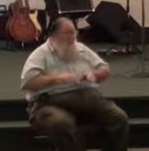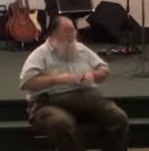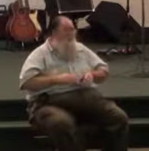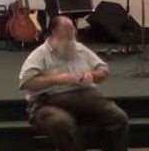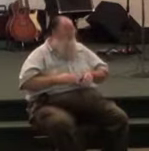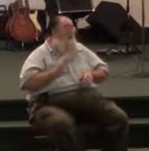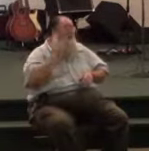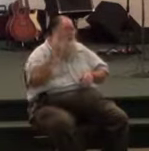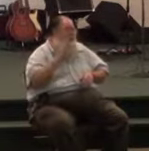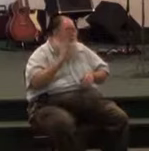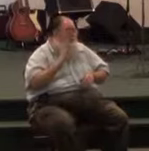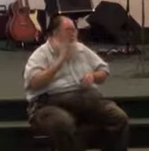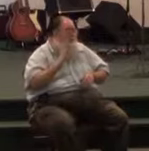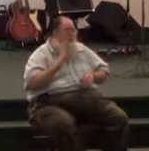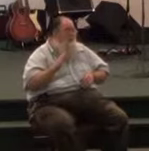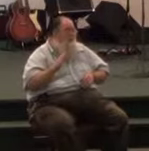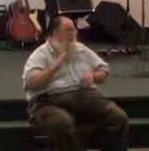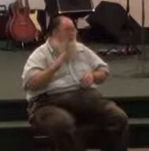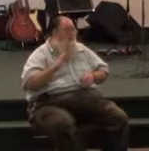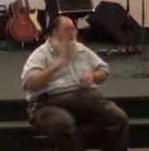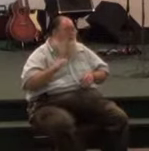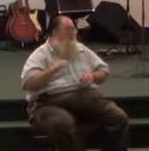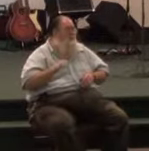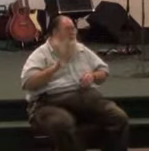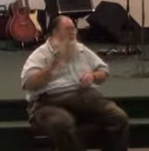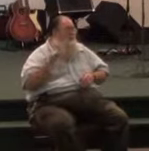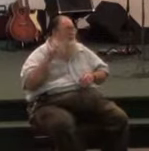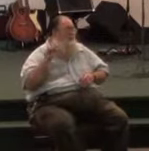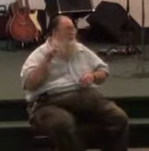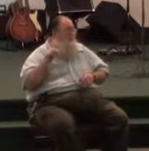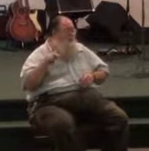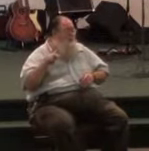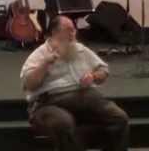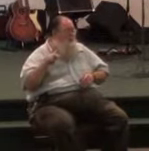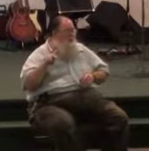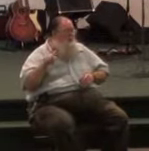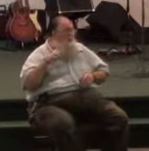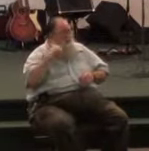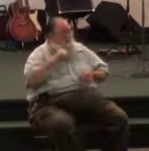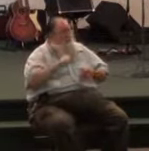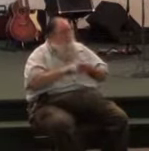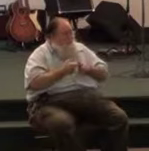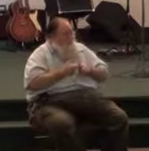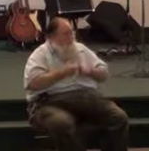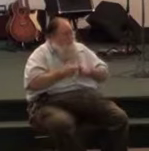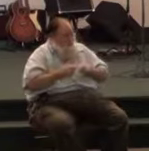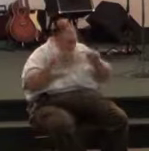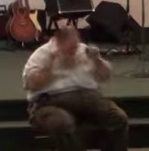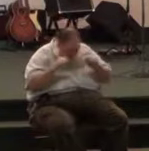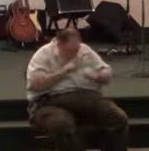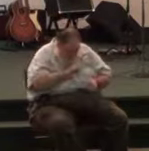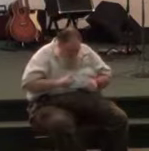his girlfriend bow before the Lord and answer, "Do you remember when?"